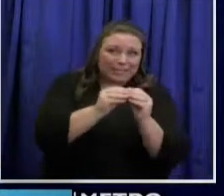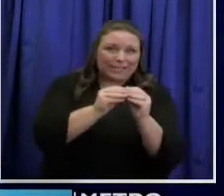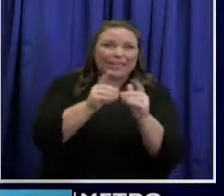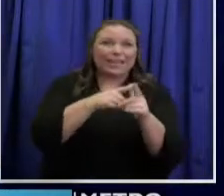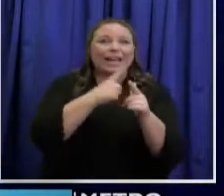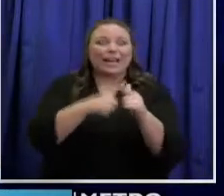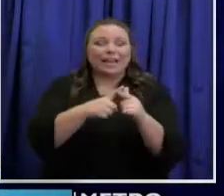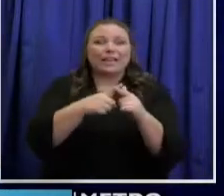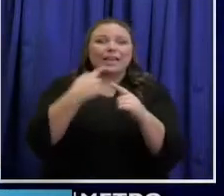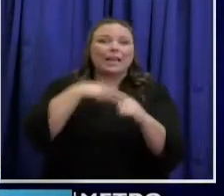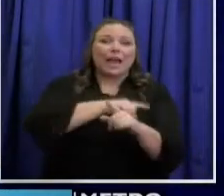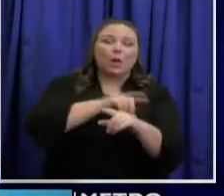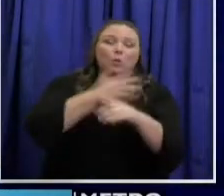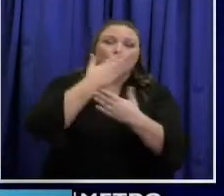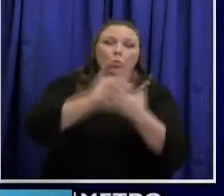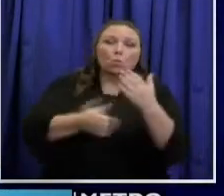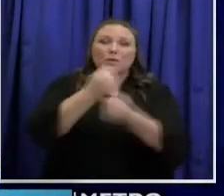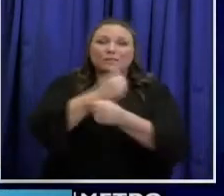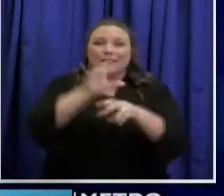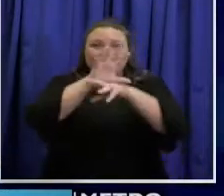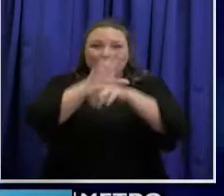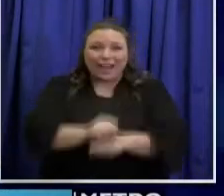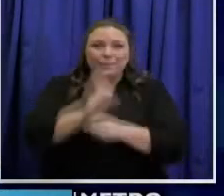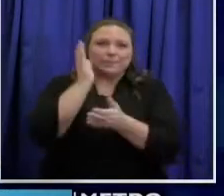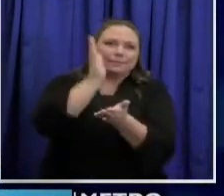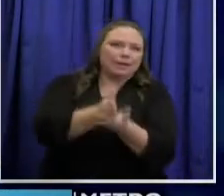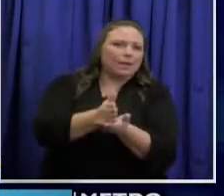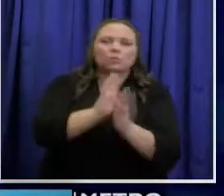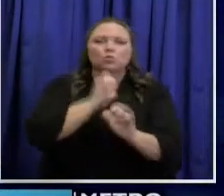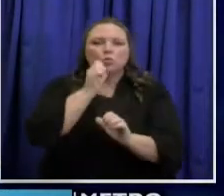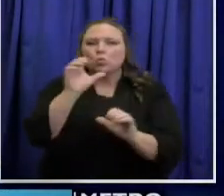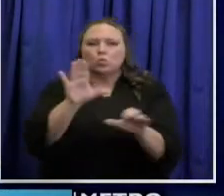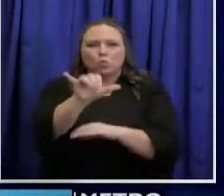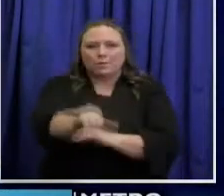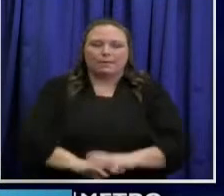our habits, our good, safe habits. Thank you, Kathleen.